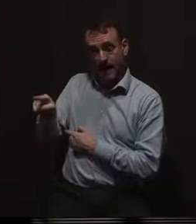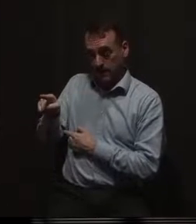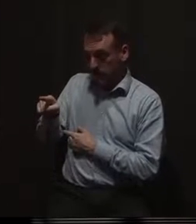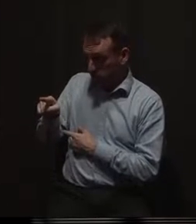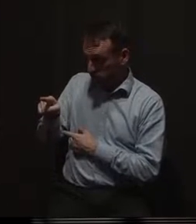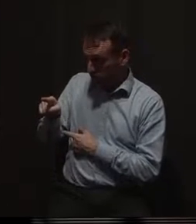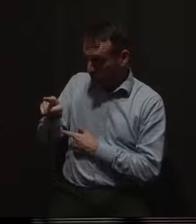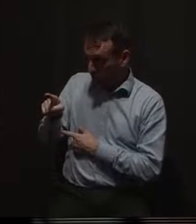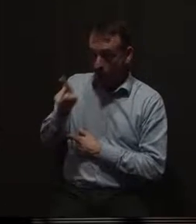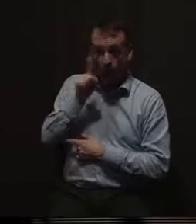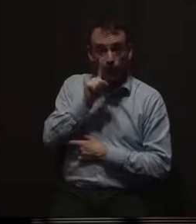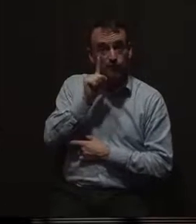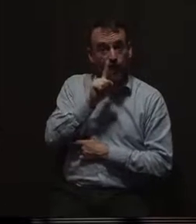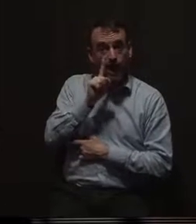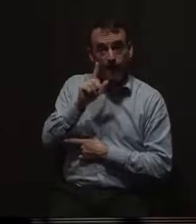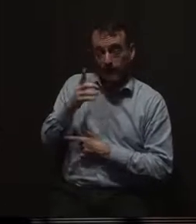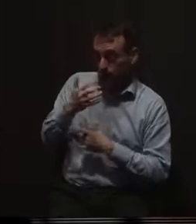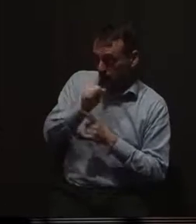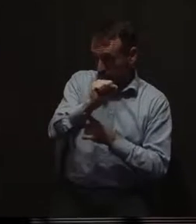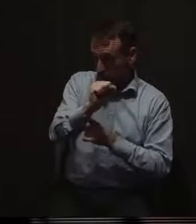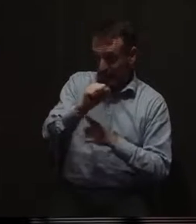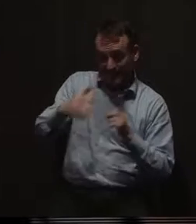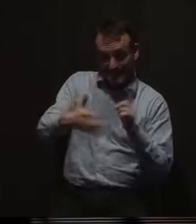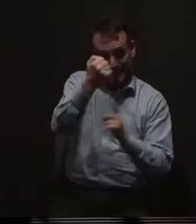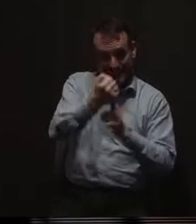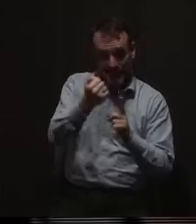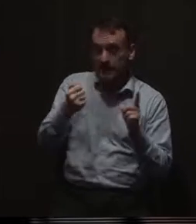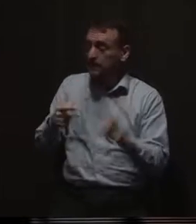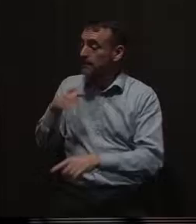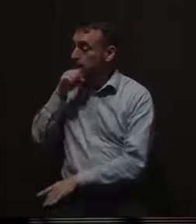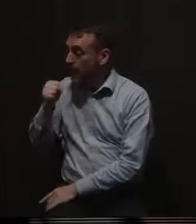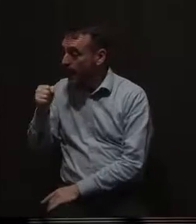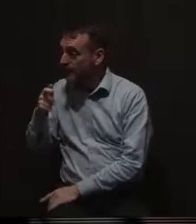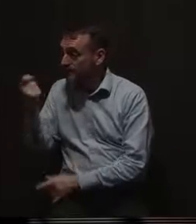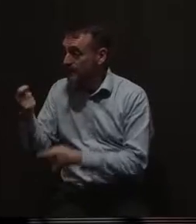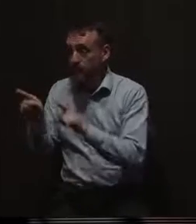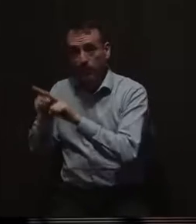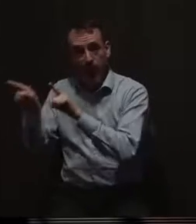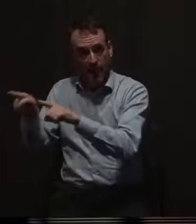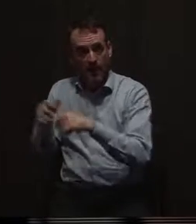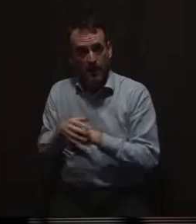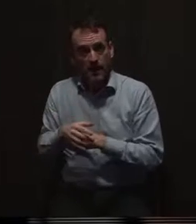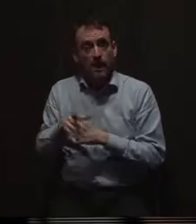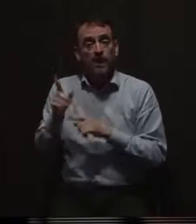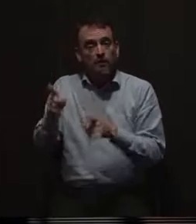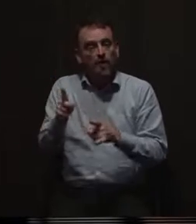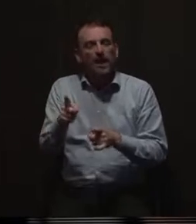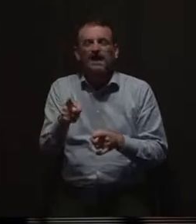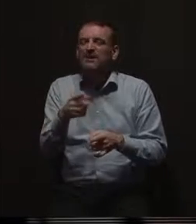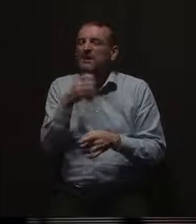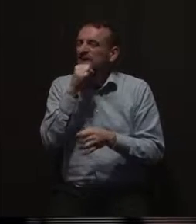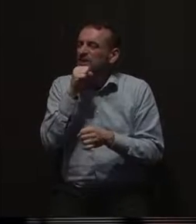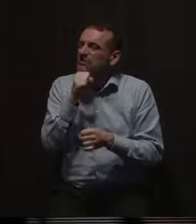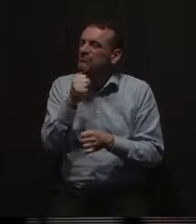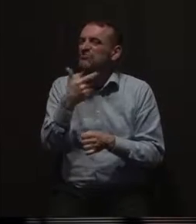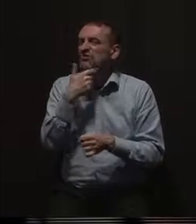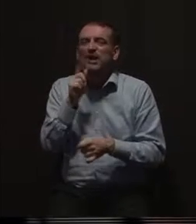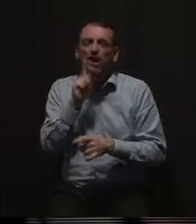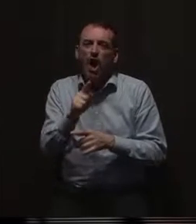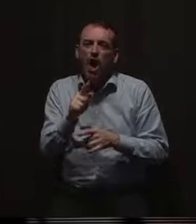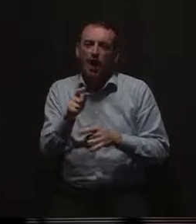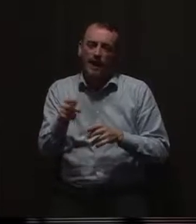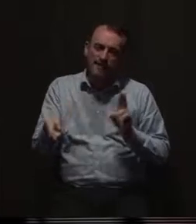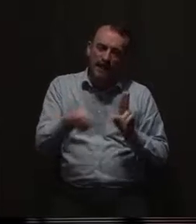because when we kind of free ourselves from gender stereotypes, it's not just that women are put into one box and men are also put in the other box.